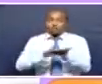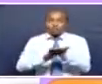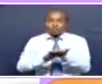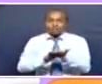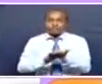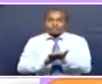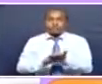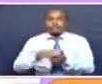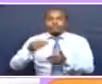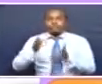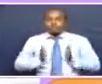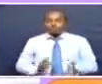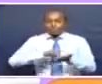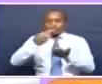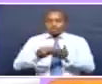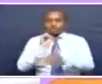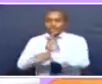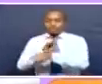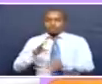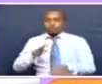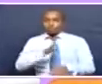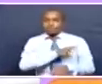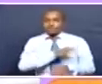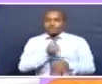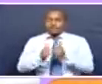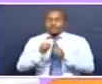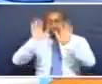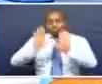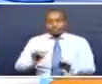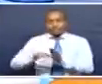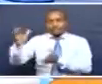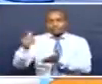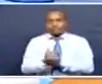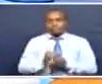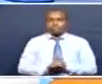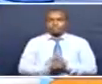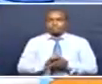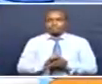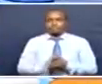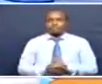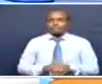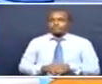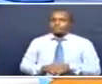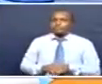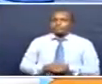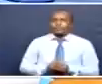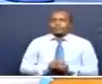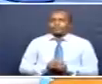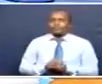Human Resource Advisory Committee. Okay. Which is very, very critical in employing. So how do governors work around this? You can also respond to this as well. Start with